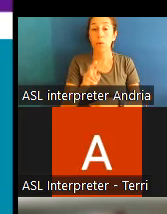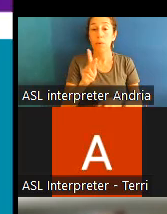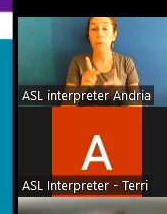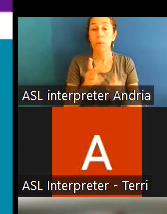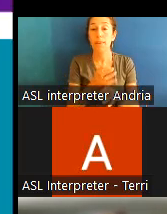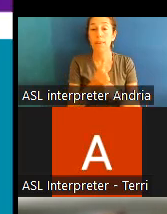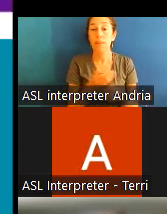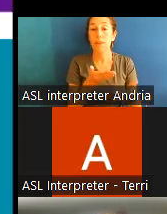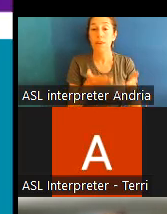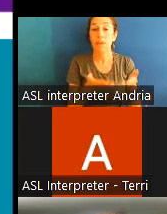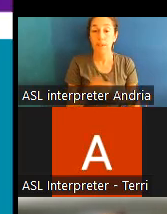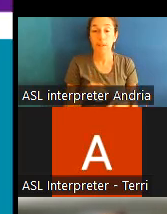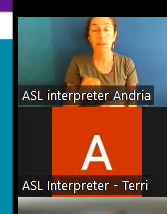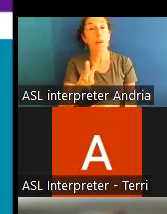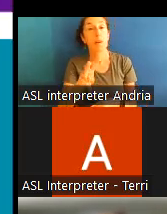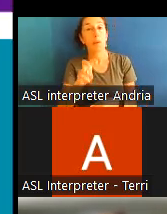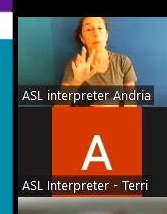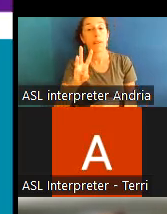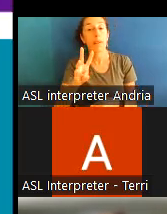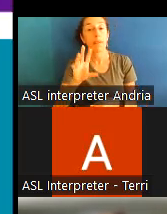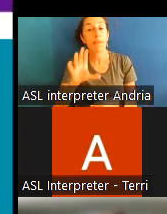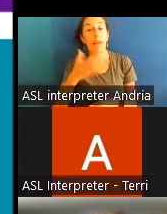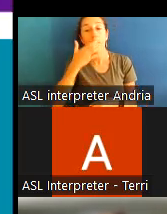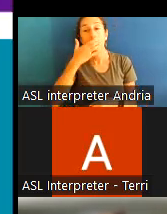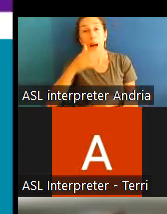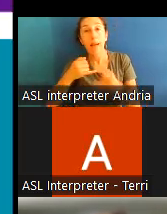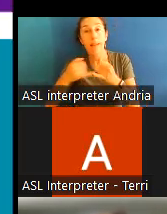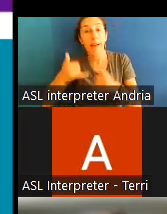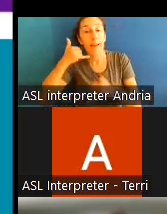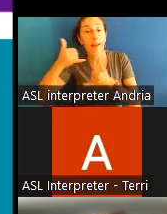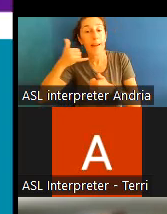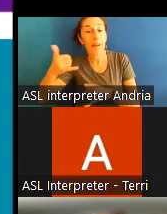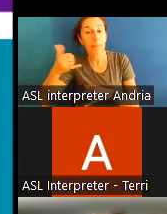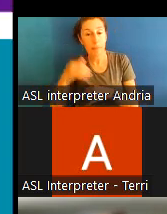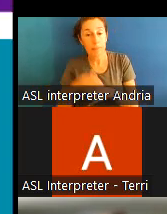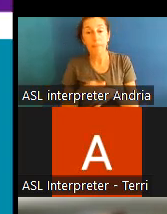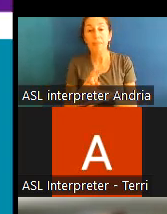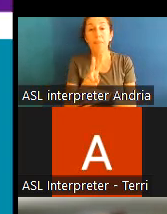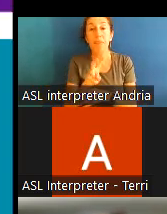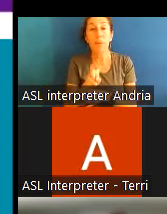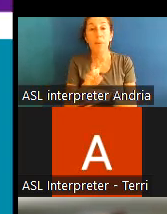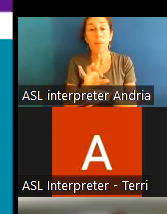calls. There were 281 people served in shelter, and 421 people received supportive